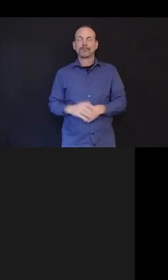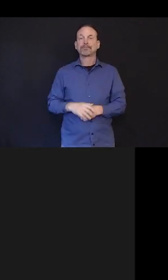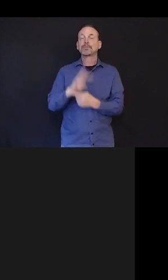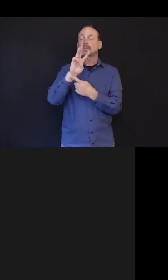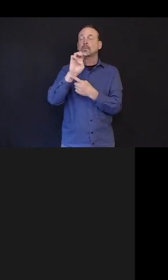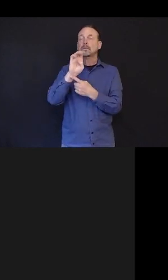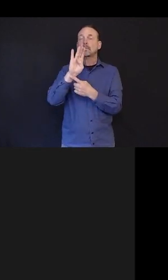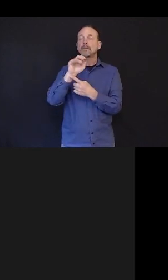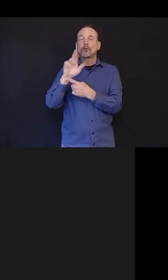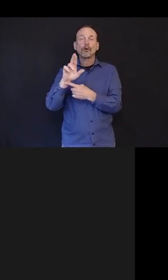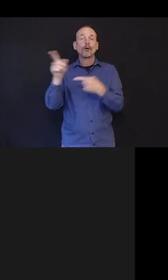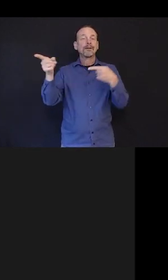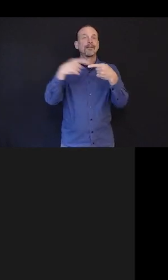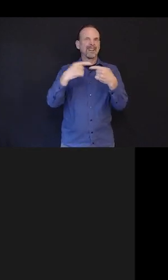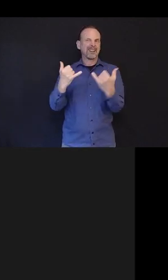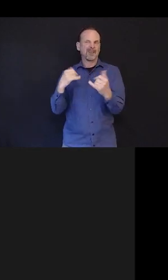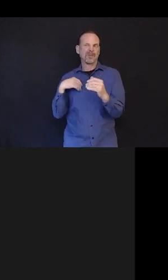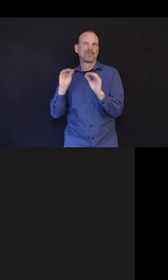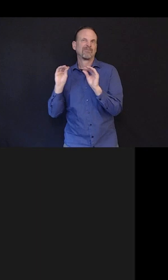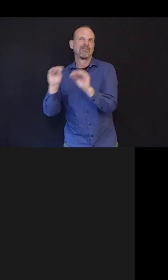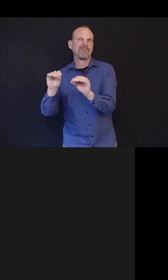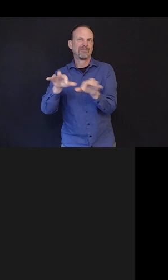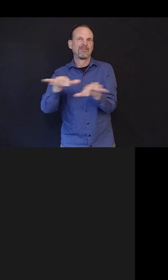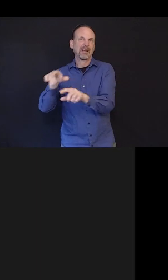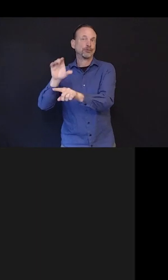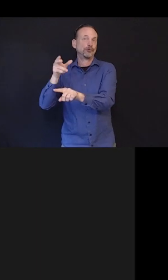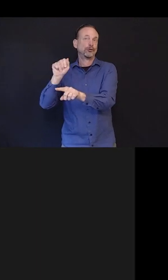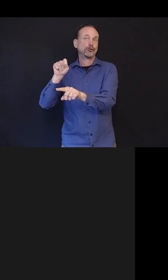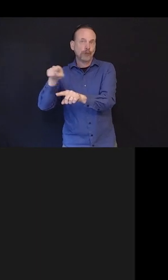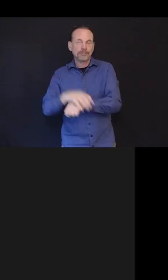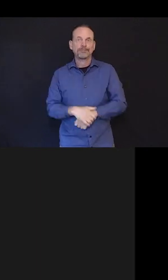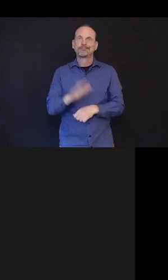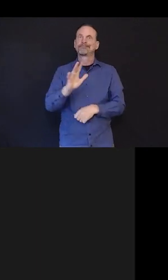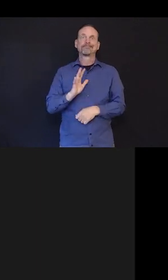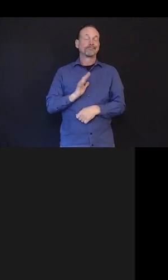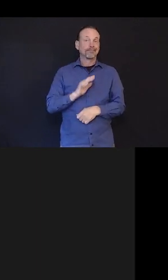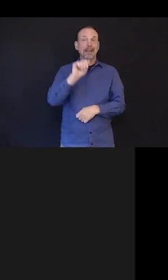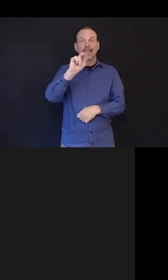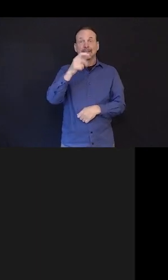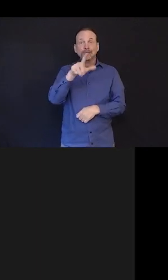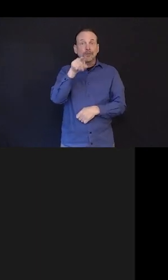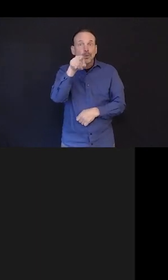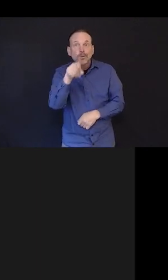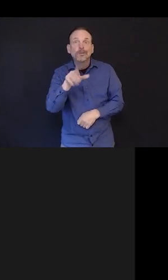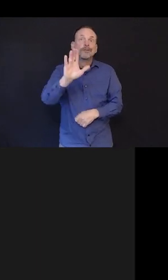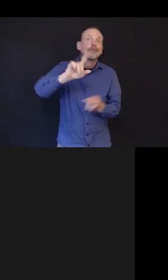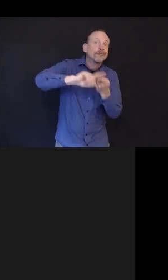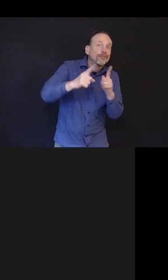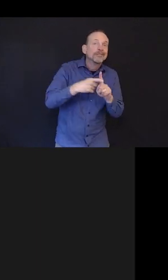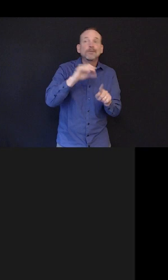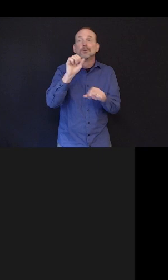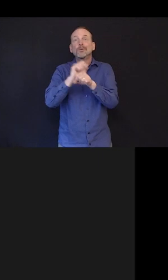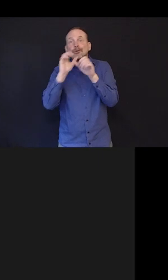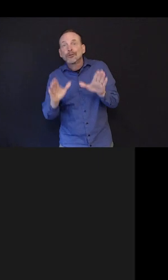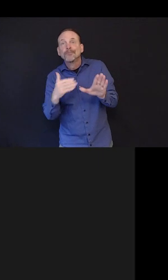ABLE account relationships. And we'll throw that link here in the chat. It'd be just another great opportunity,